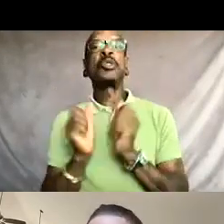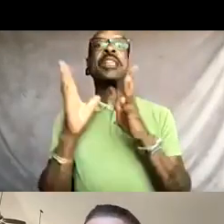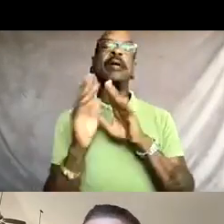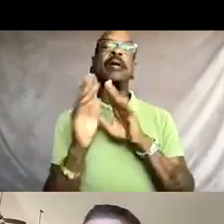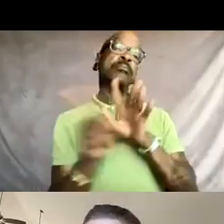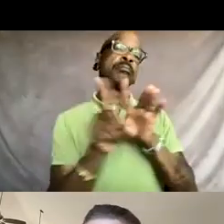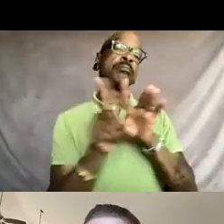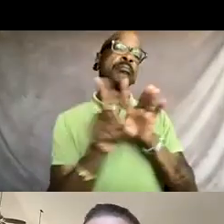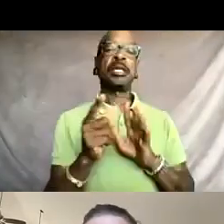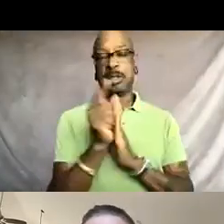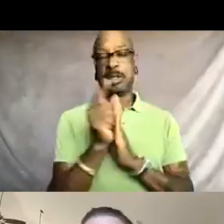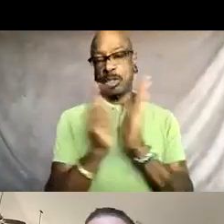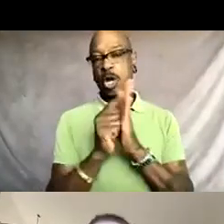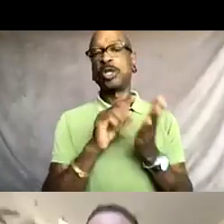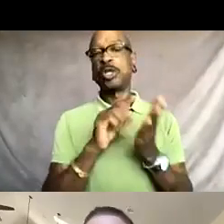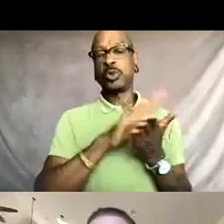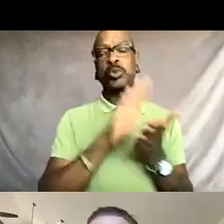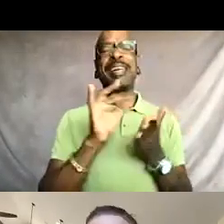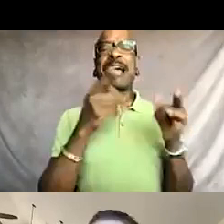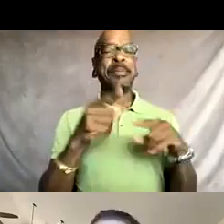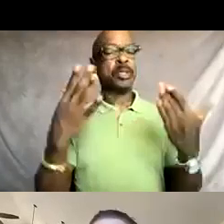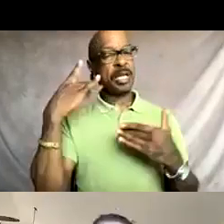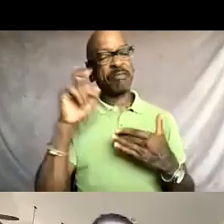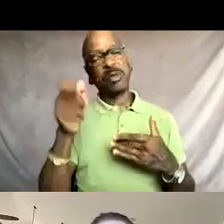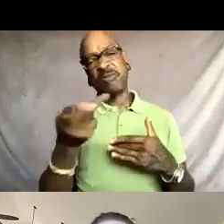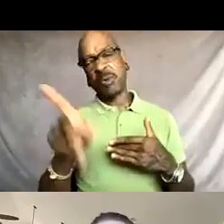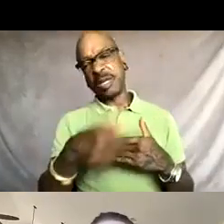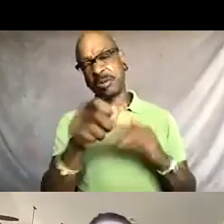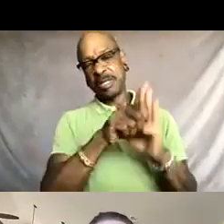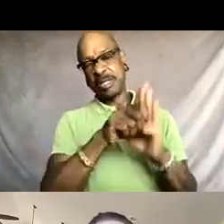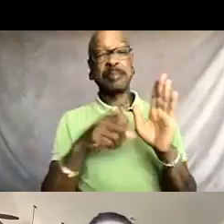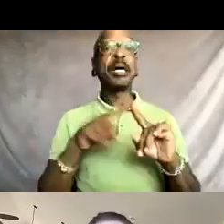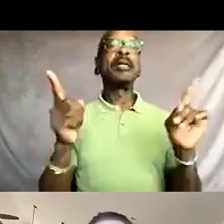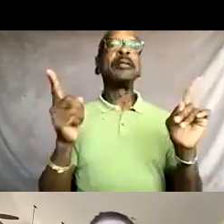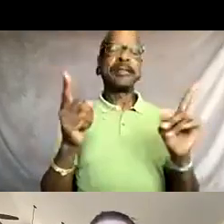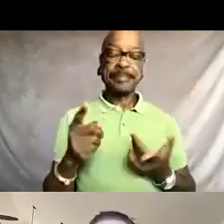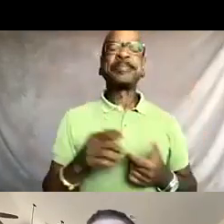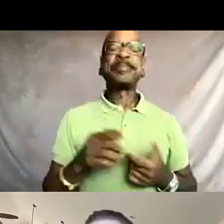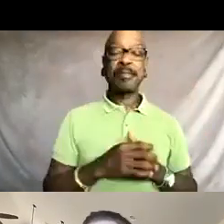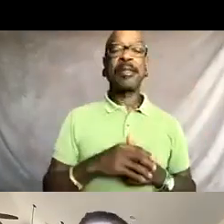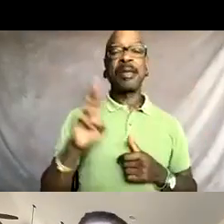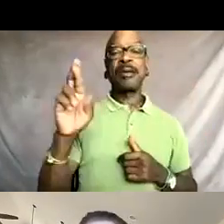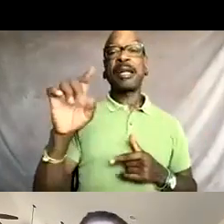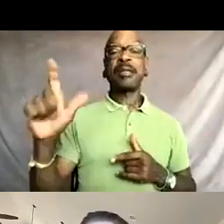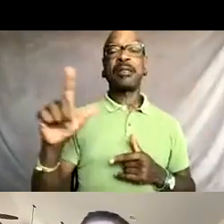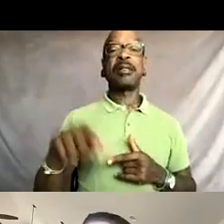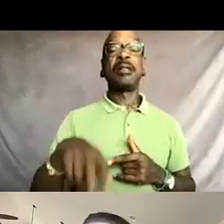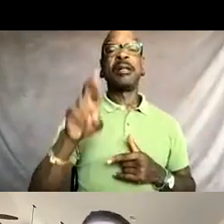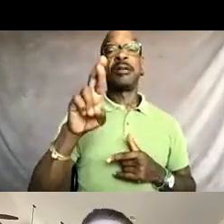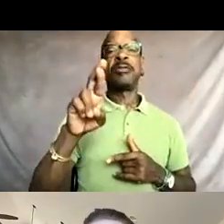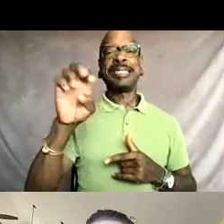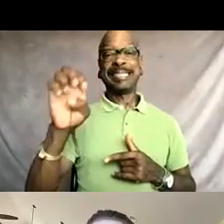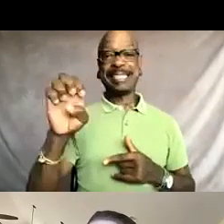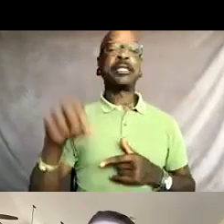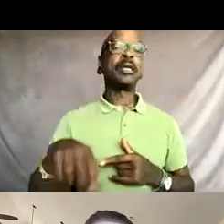states. So training the next generation of radical real estate lawyers. But anyways, yeah, so these are some of our clients. We've learned a